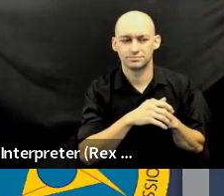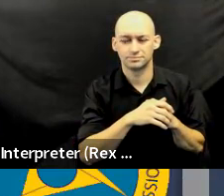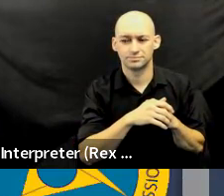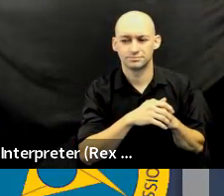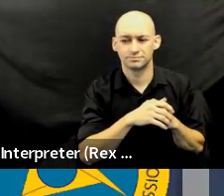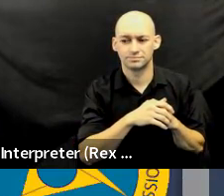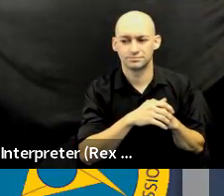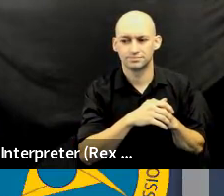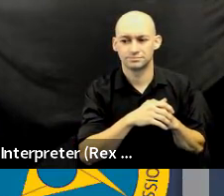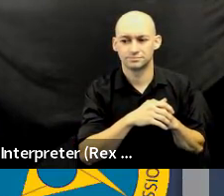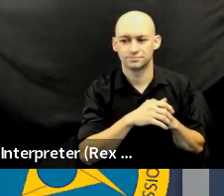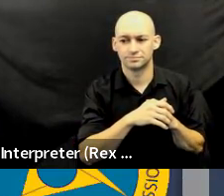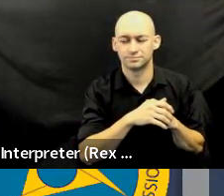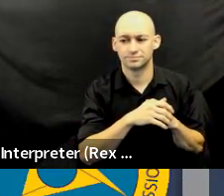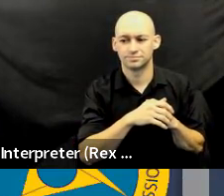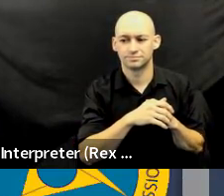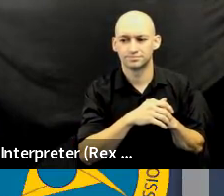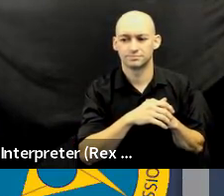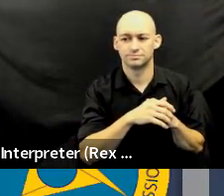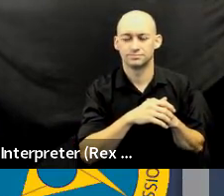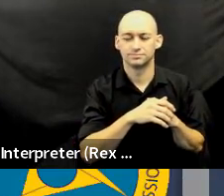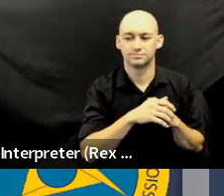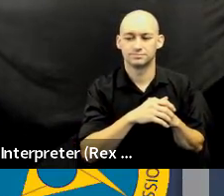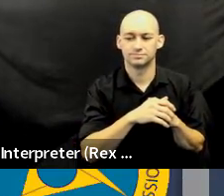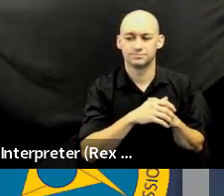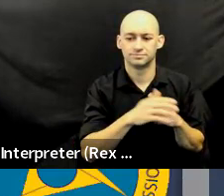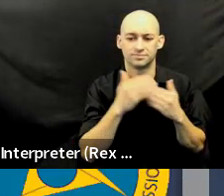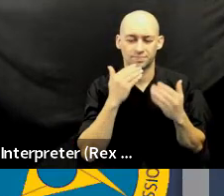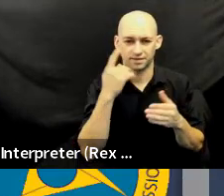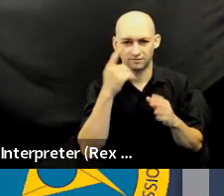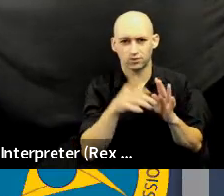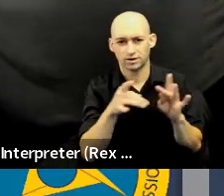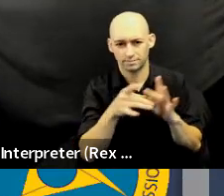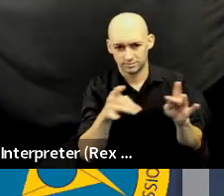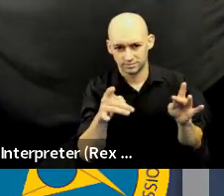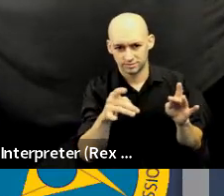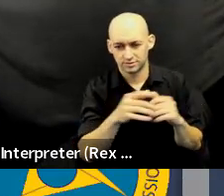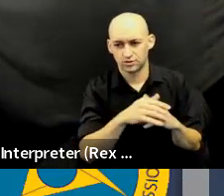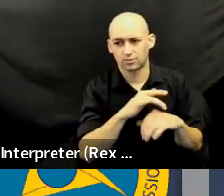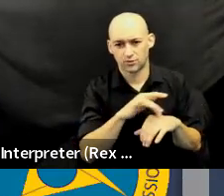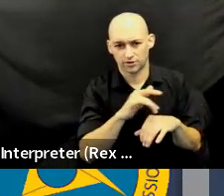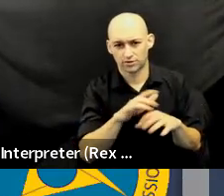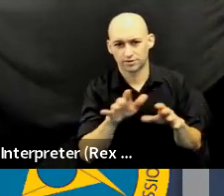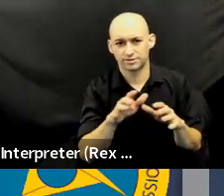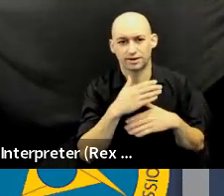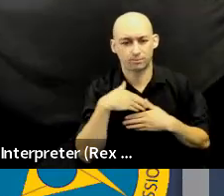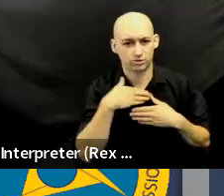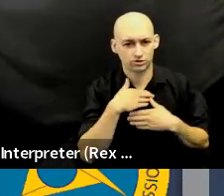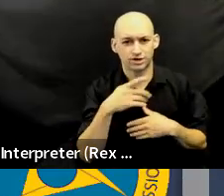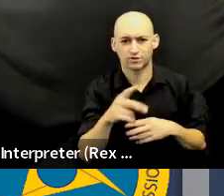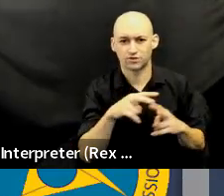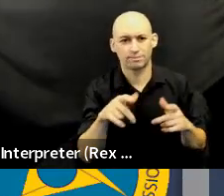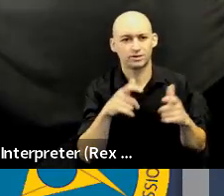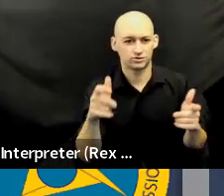You had to get up here at least once, Hannah. Yeah. Well, thank you for your comments earlier. I appreciate you very much.